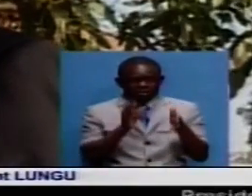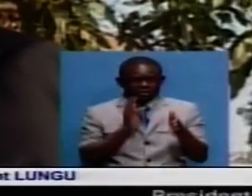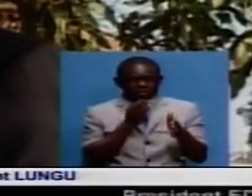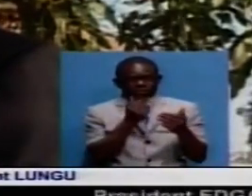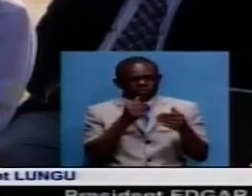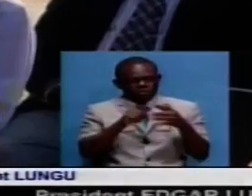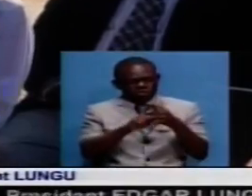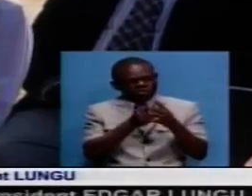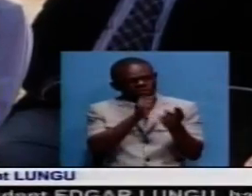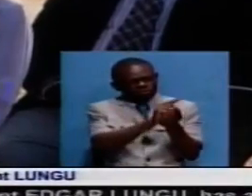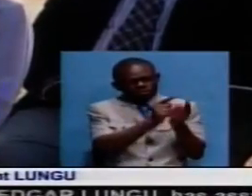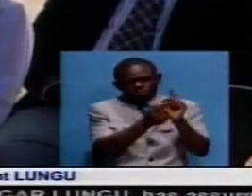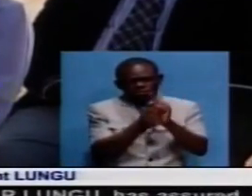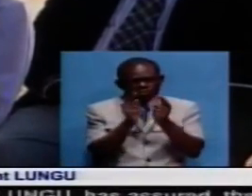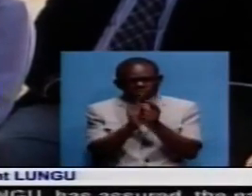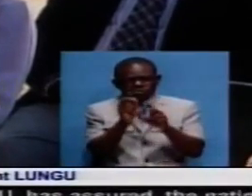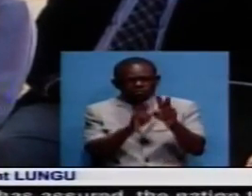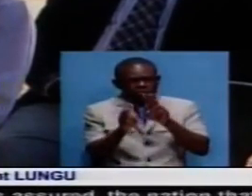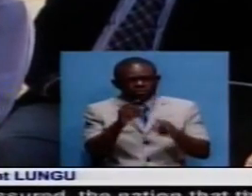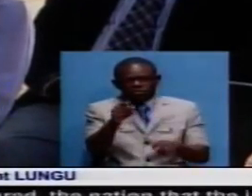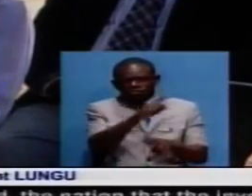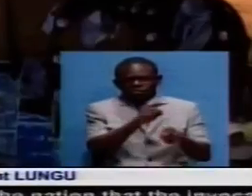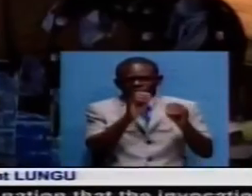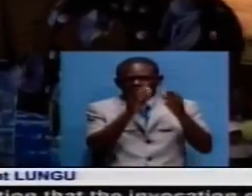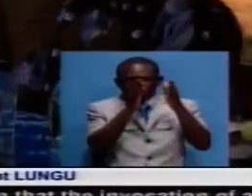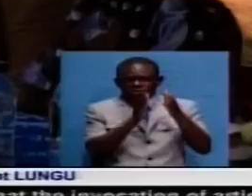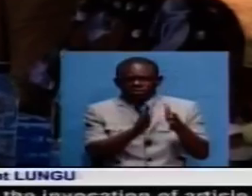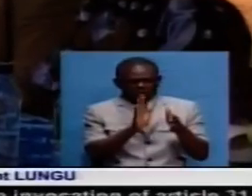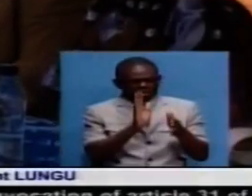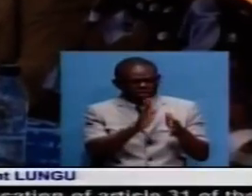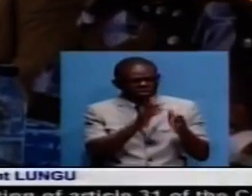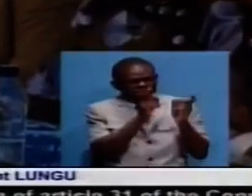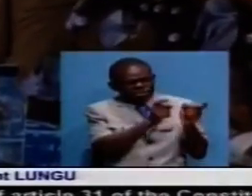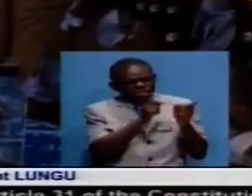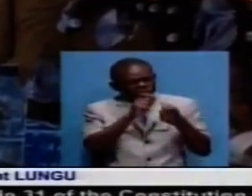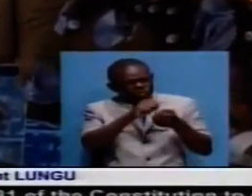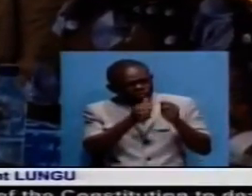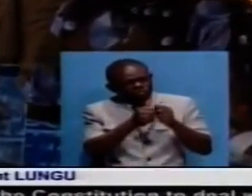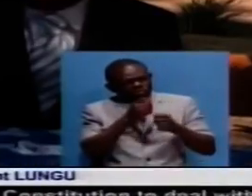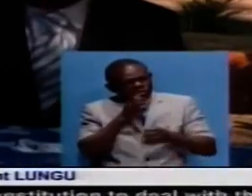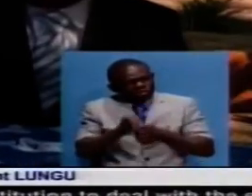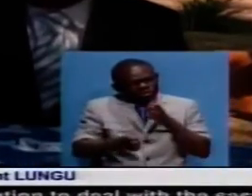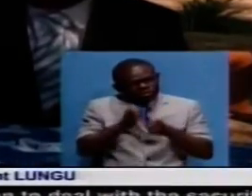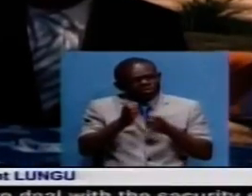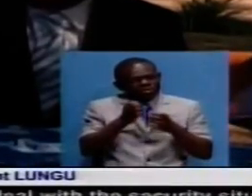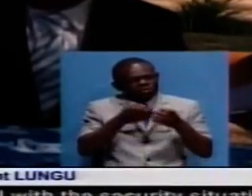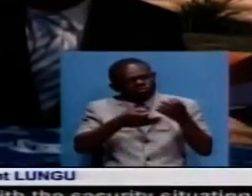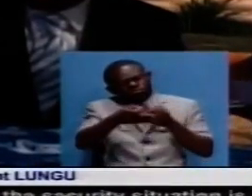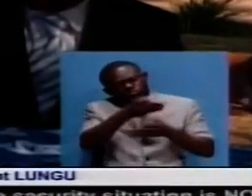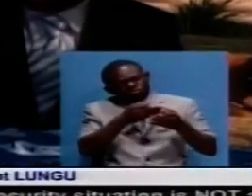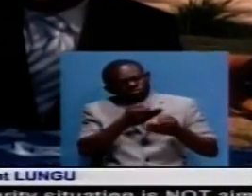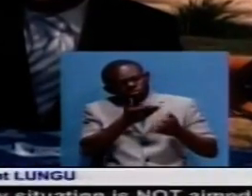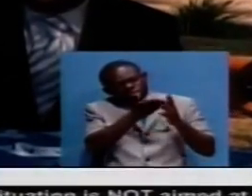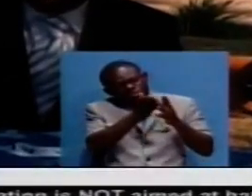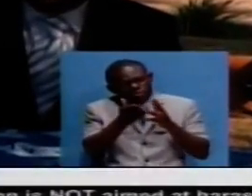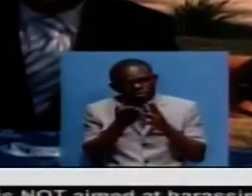to share with them the many challenges they are having and do a bit of explanation when it